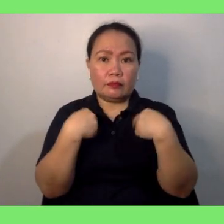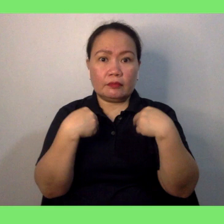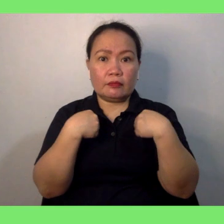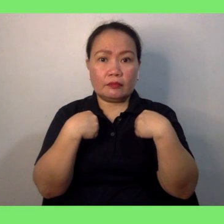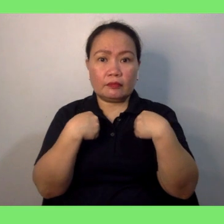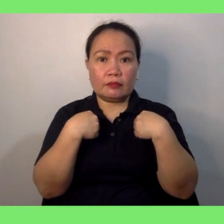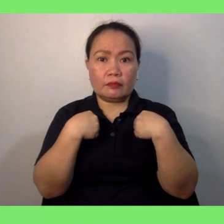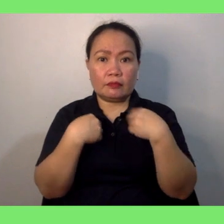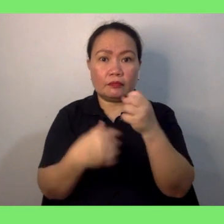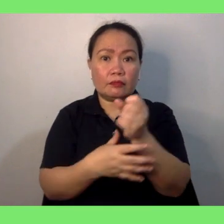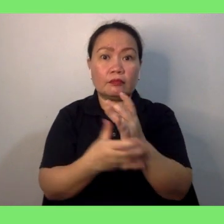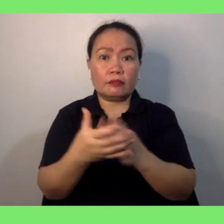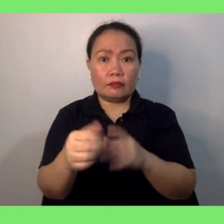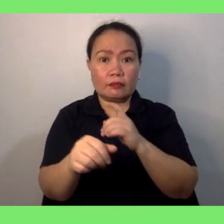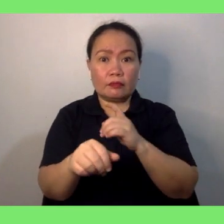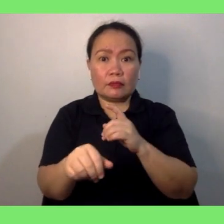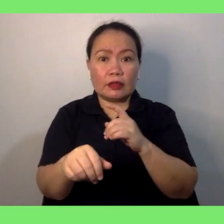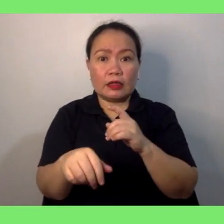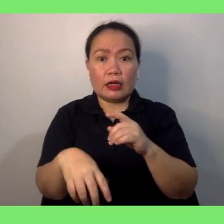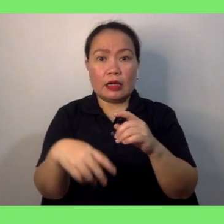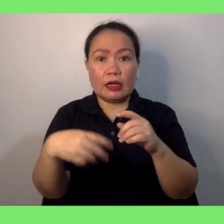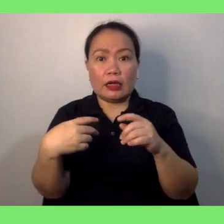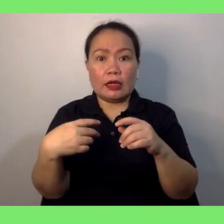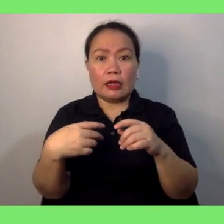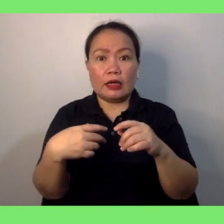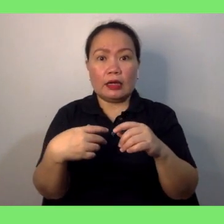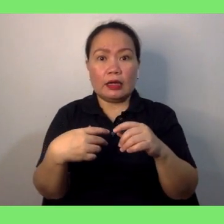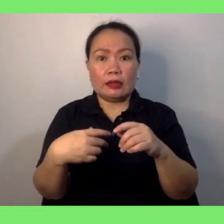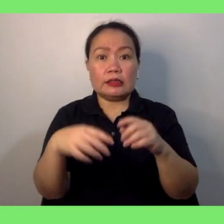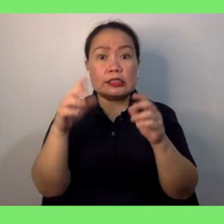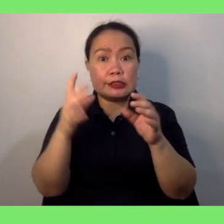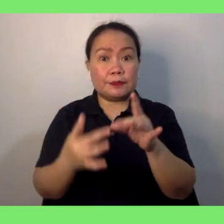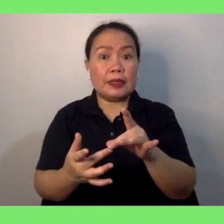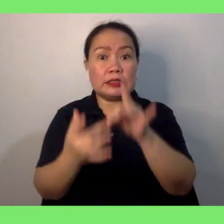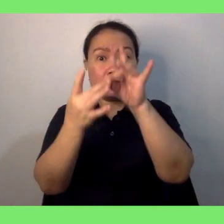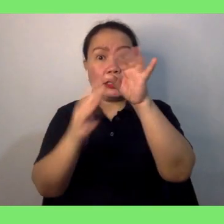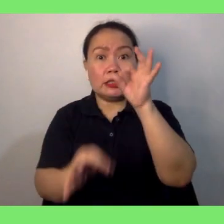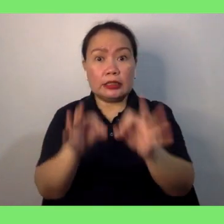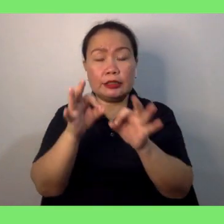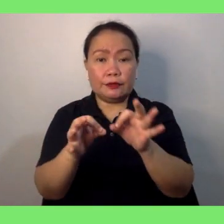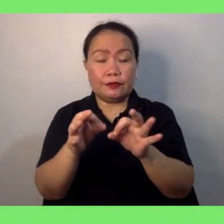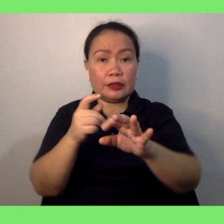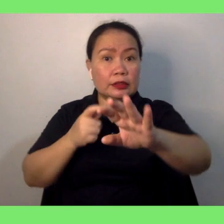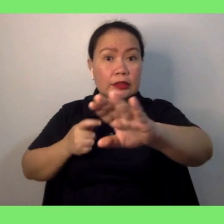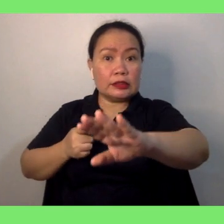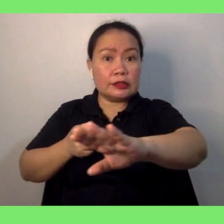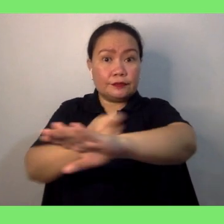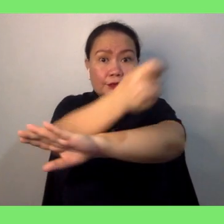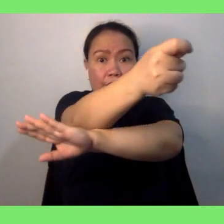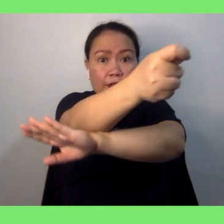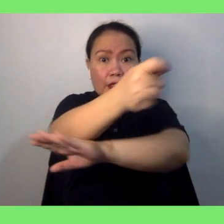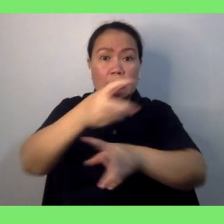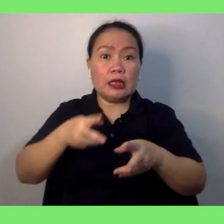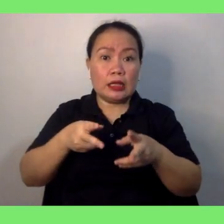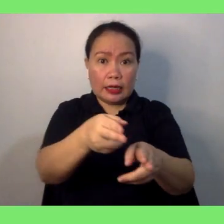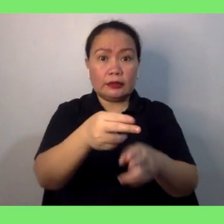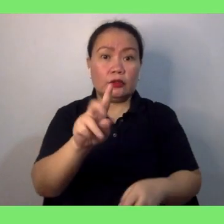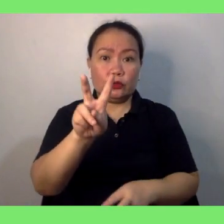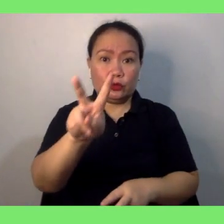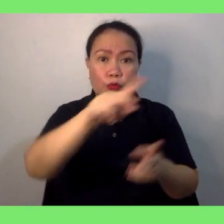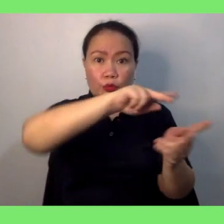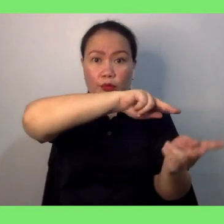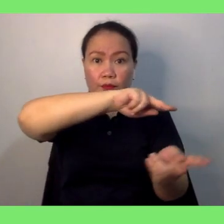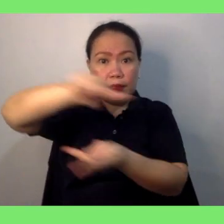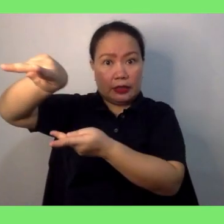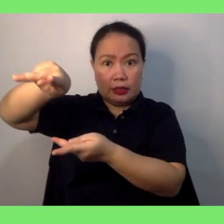is something special kapag ang kinakat ng transversal mo ay parallel line. So, as you can see, etong